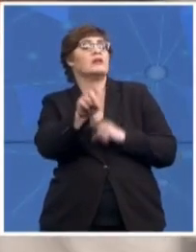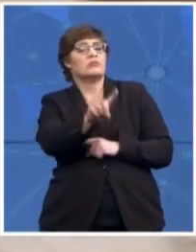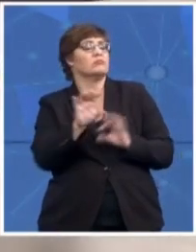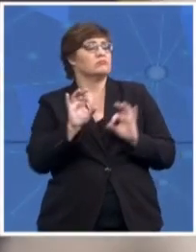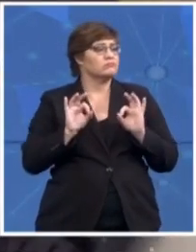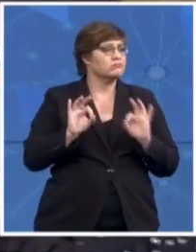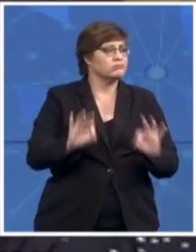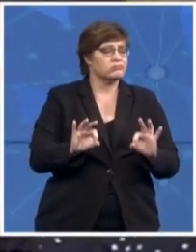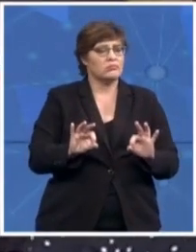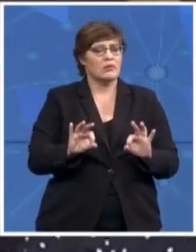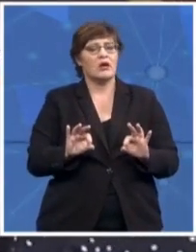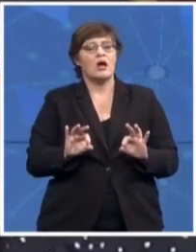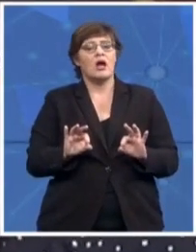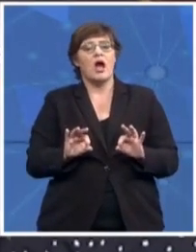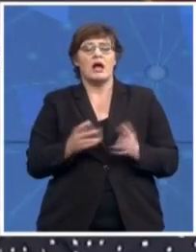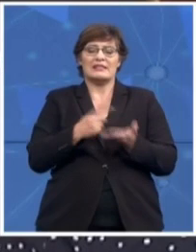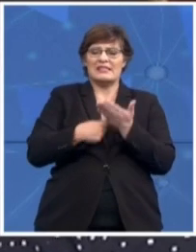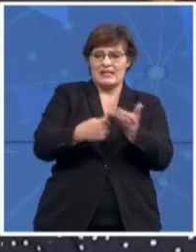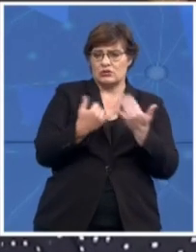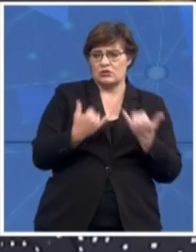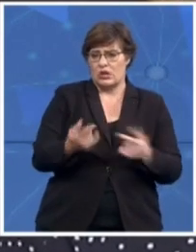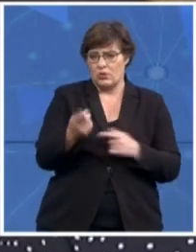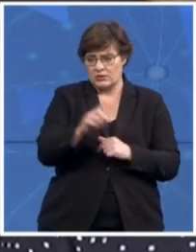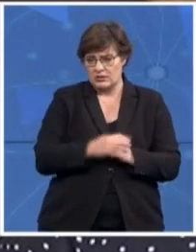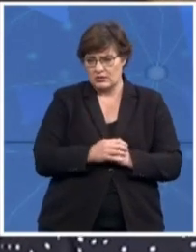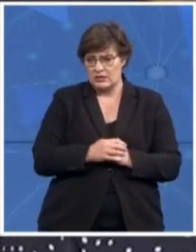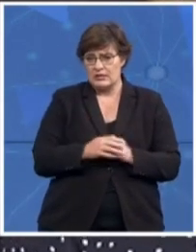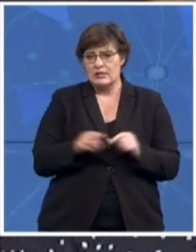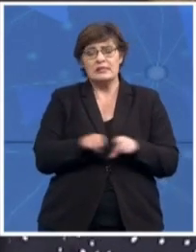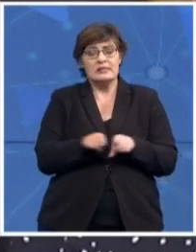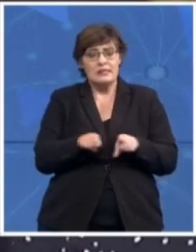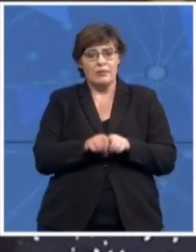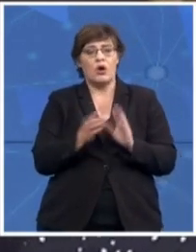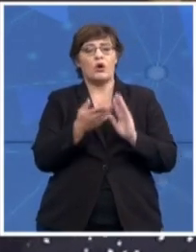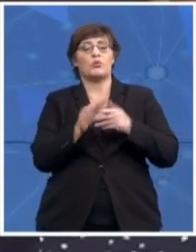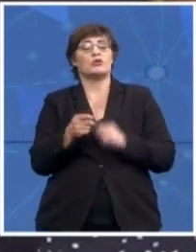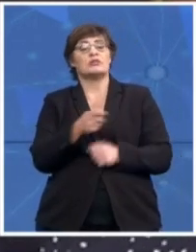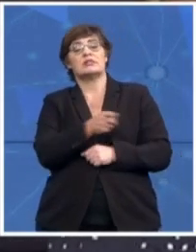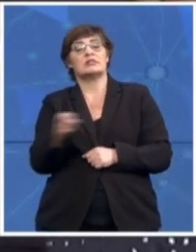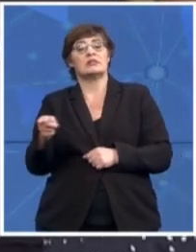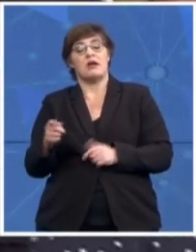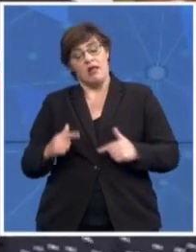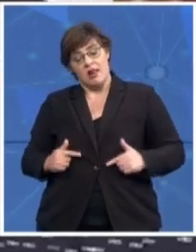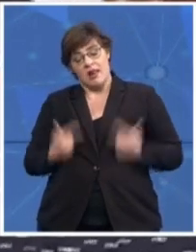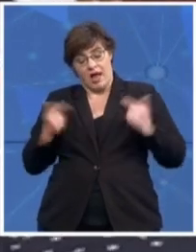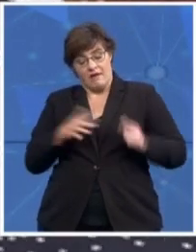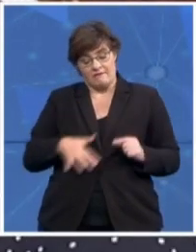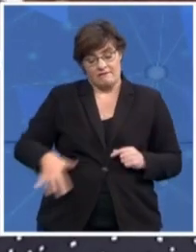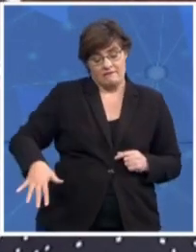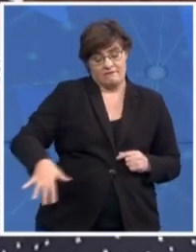more importantly, how are the communities that are living in these areas, how are they going to benefit from this?